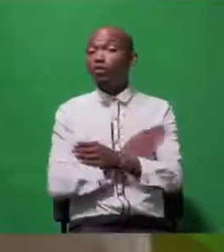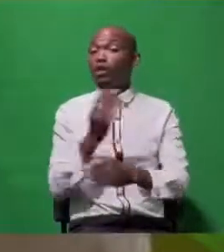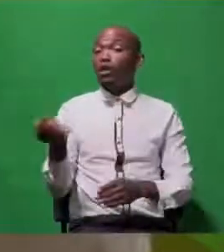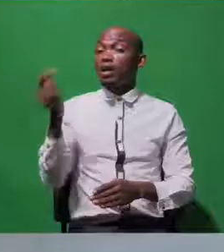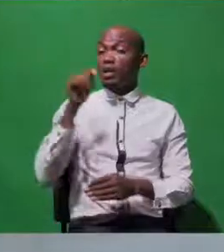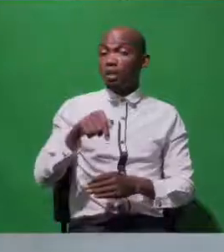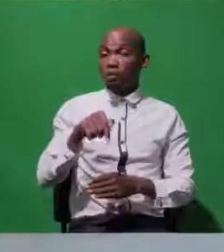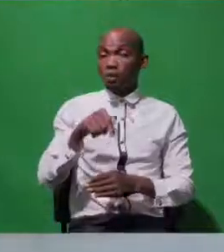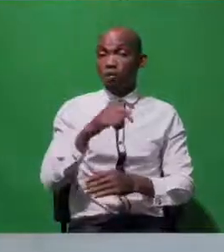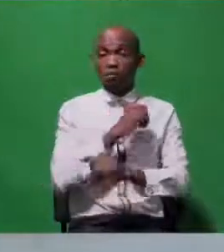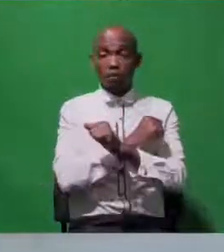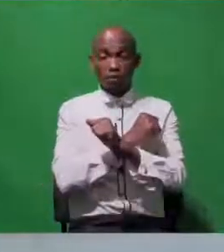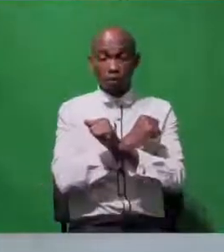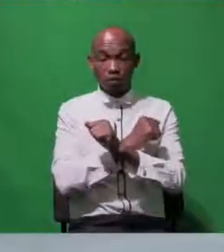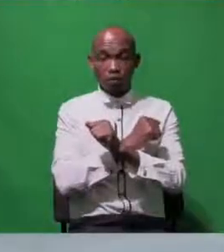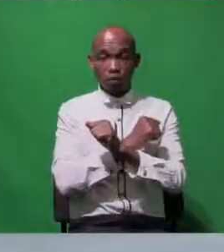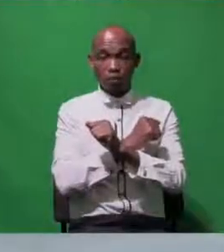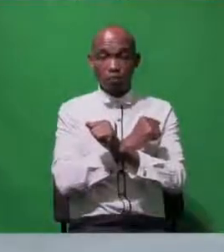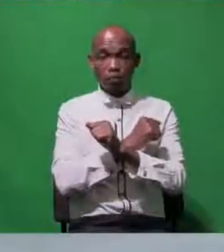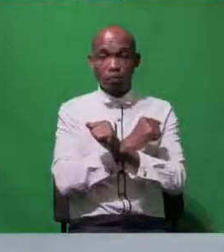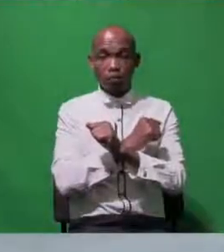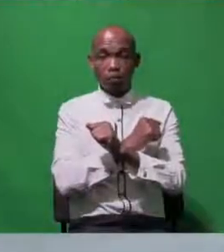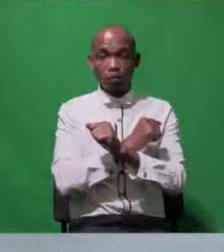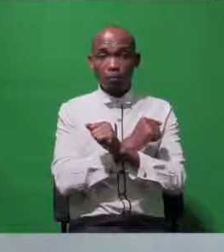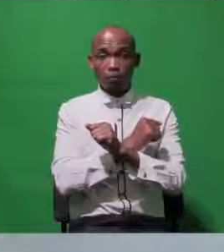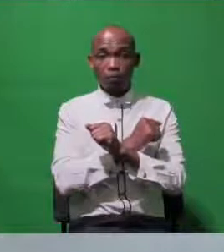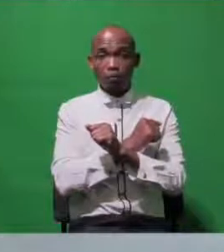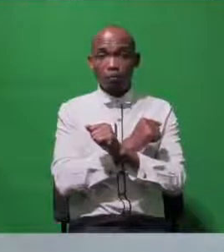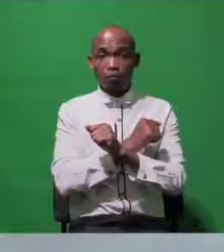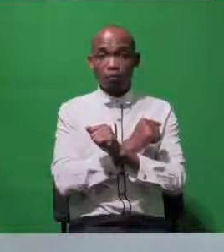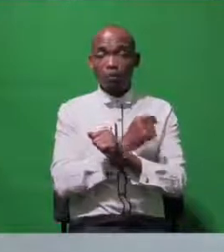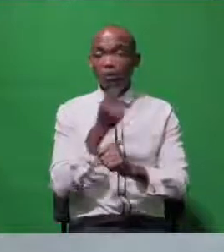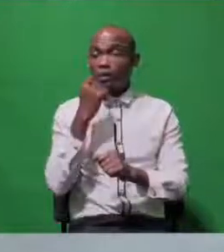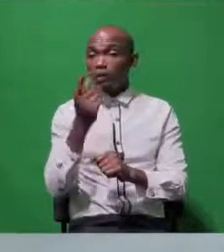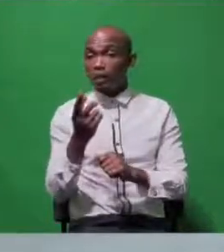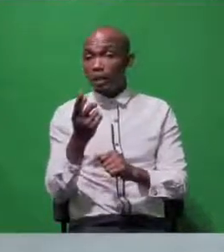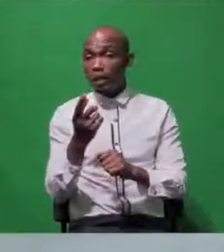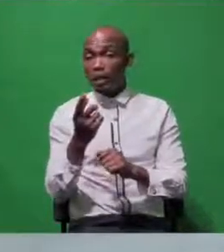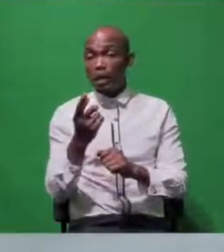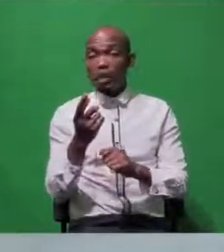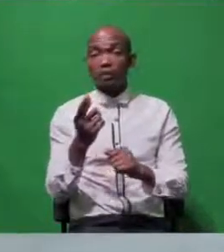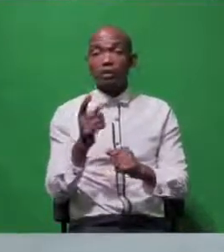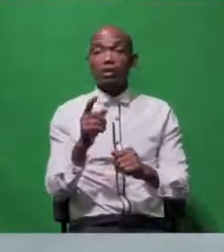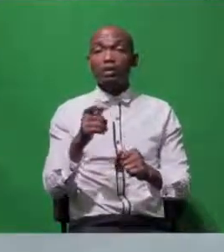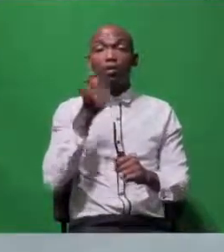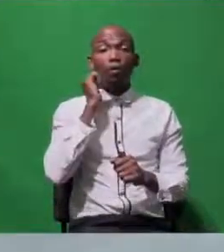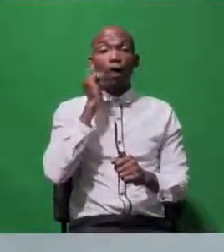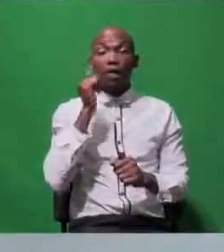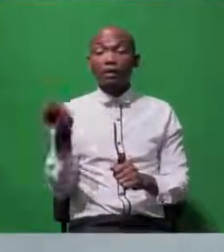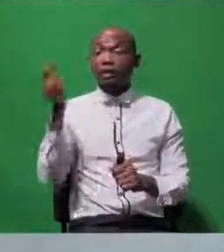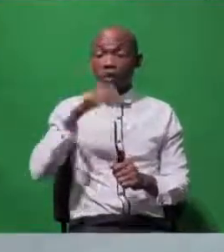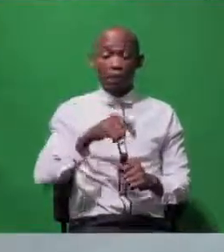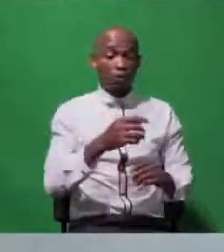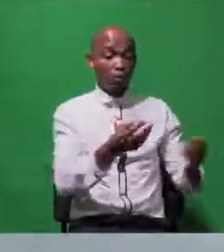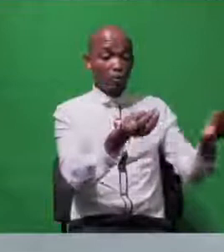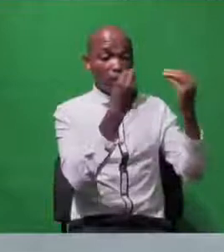colonialism, were seen as uncivilized people. That's why the whites came with the